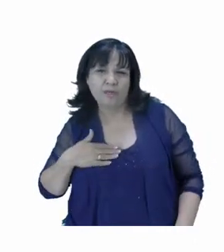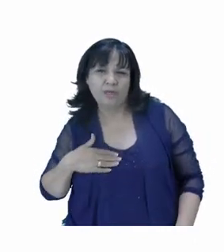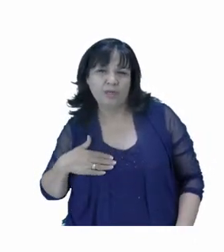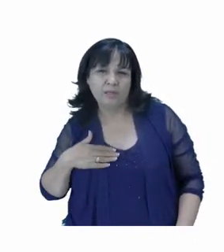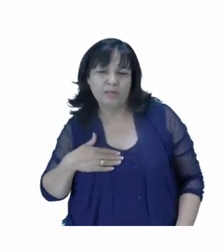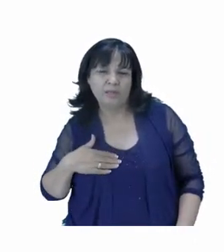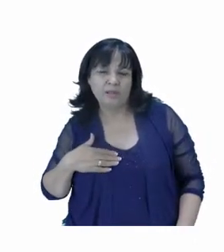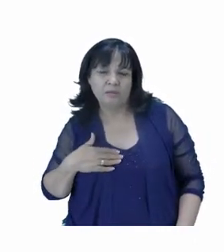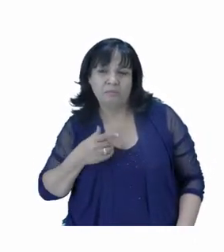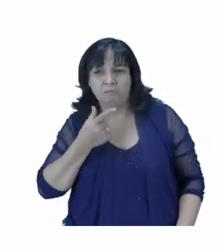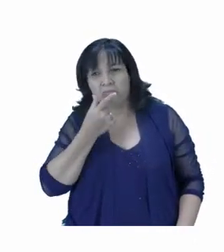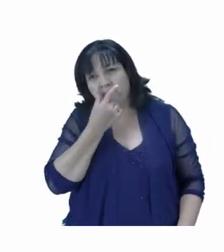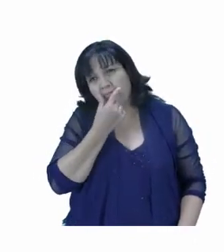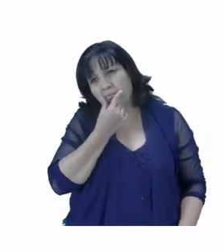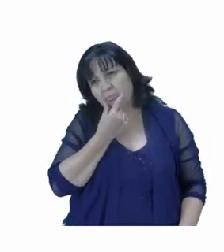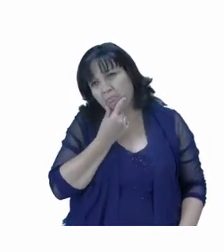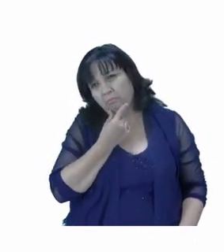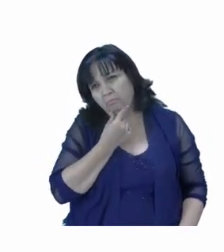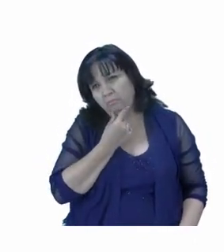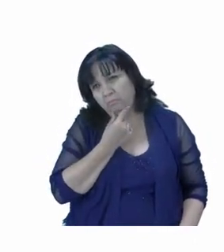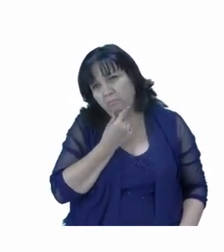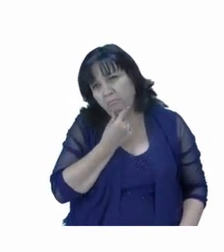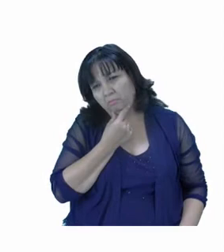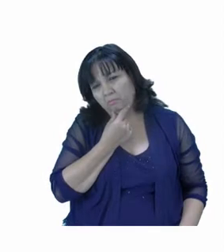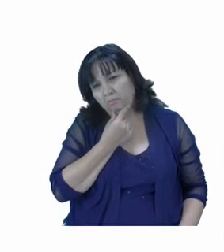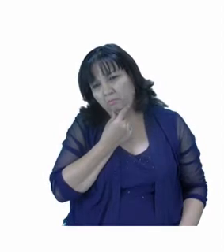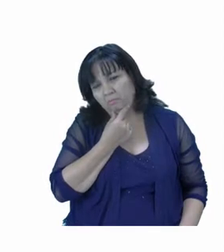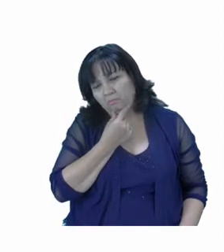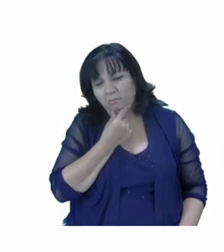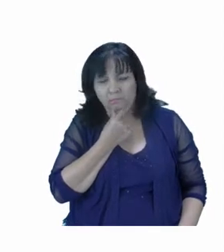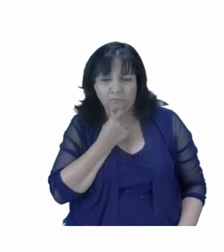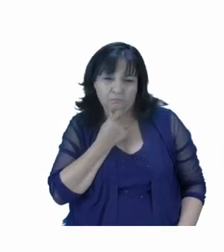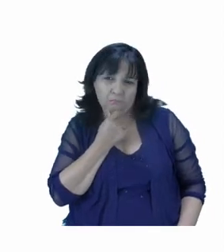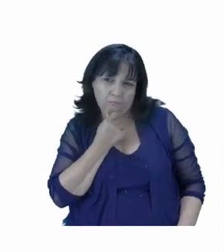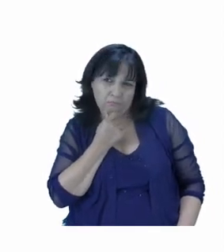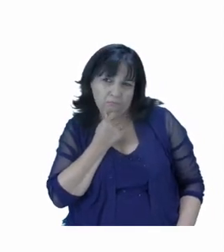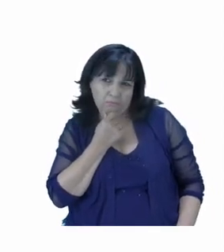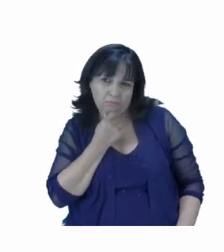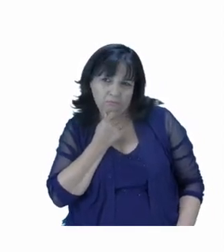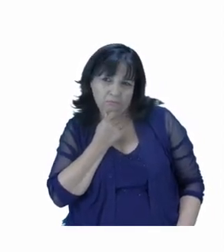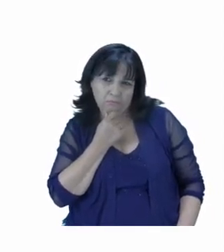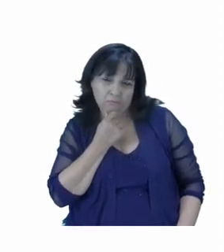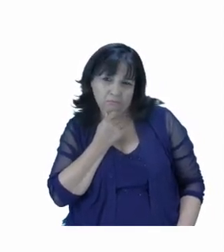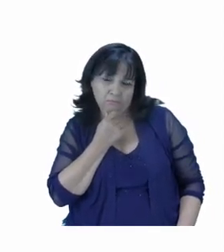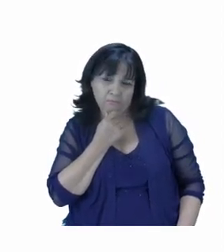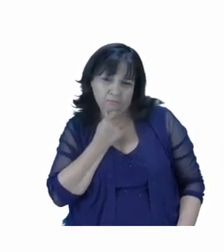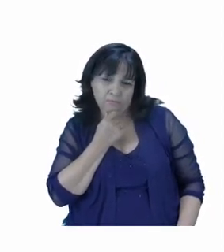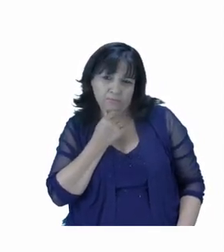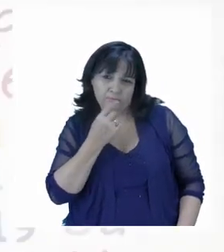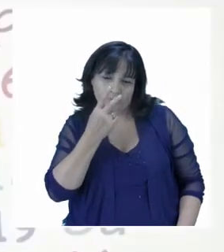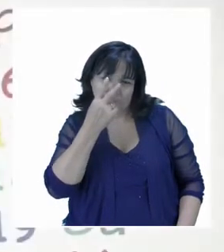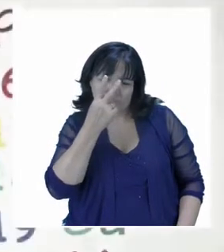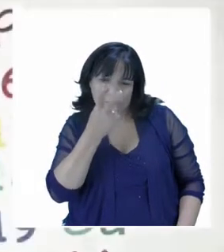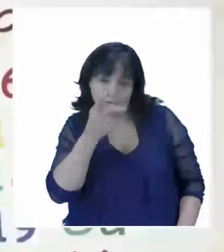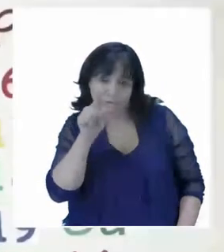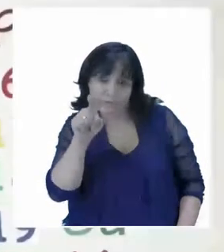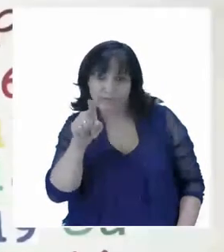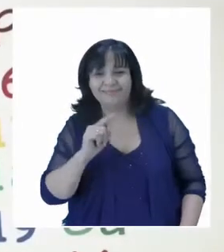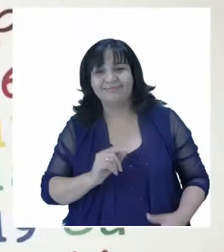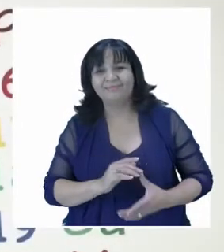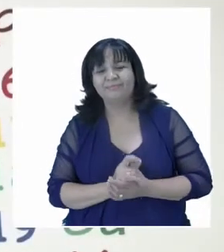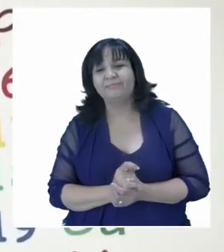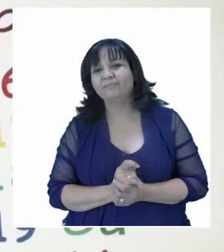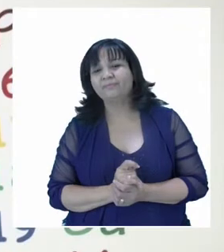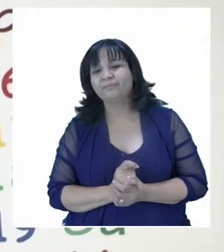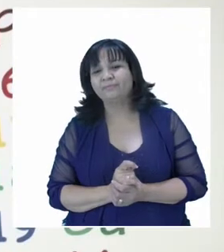are sad in the face below. Let us take a look at the board.